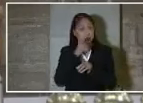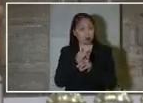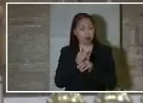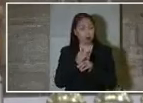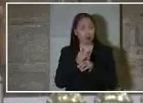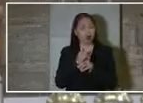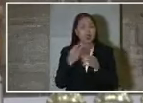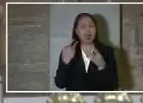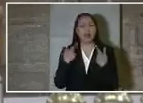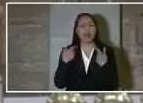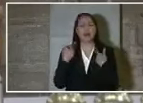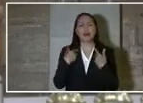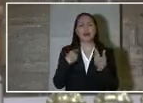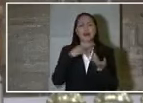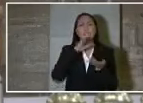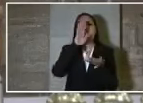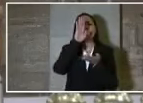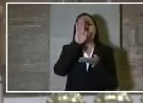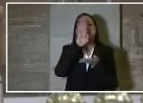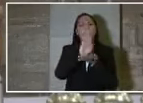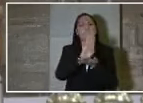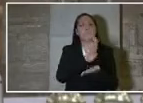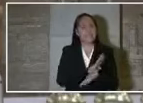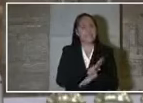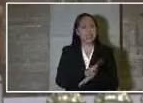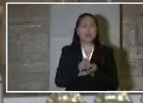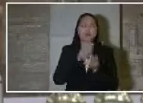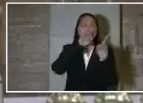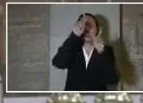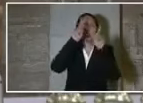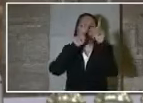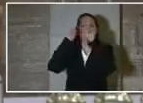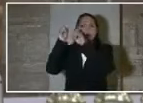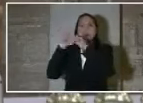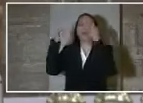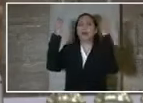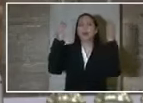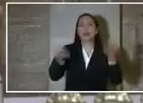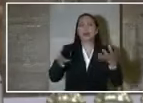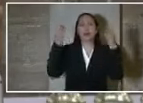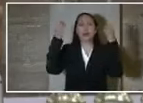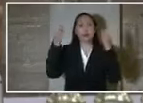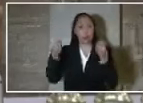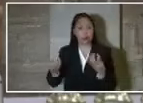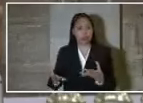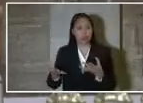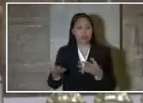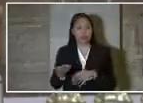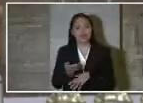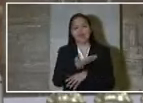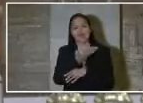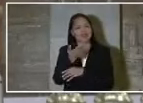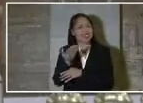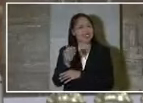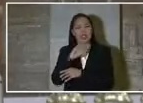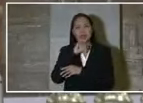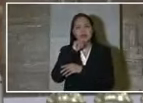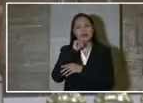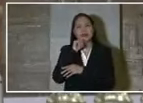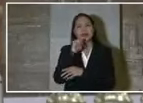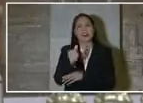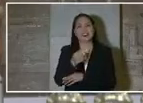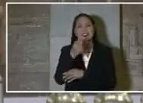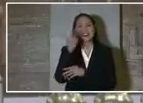are billions of stars in the sky. You are not just